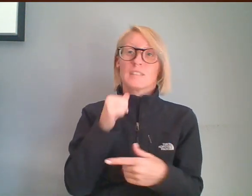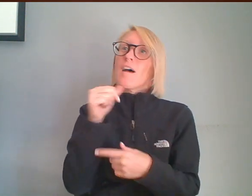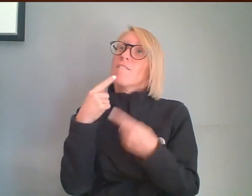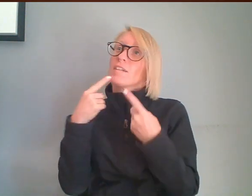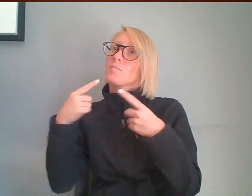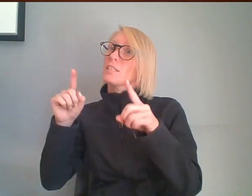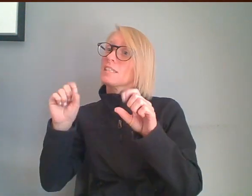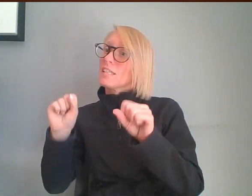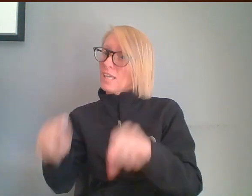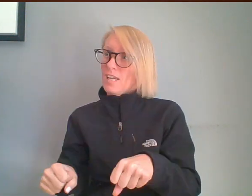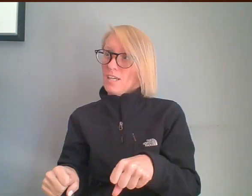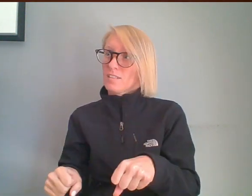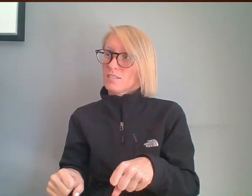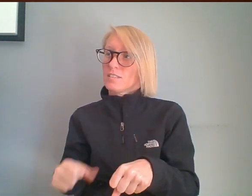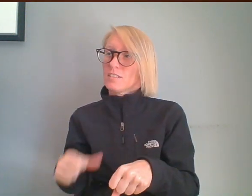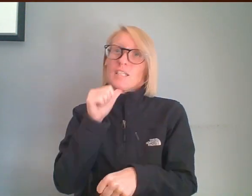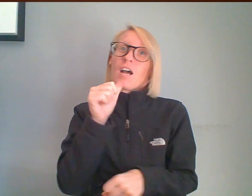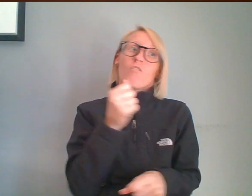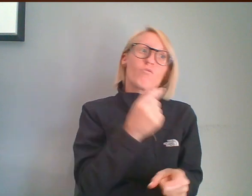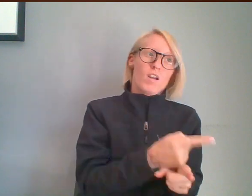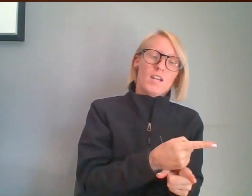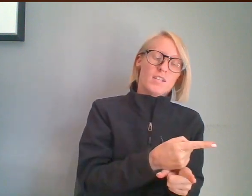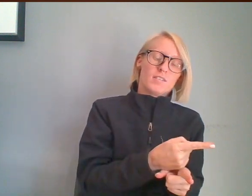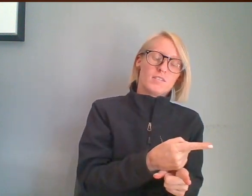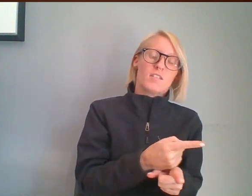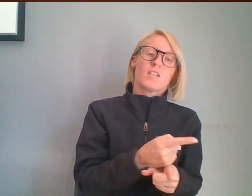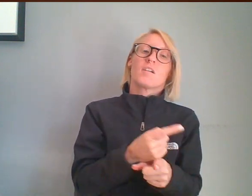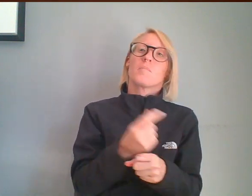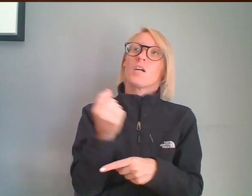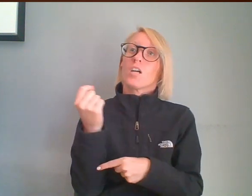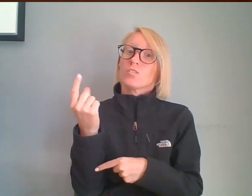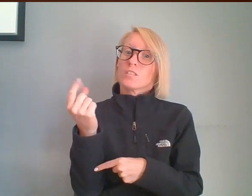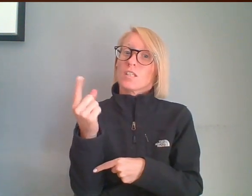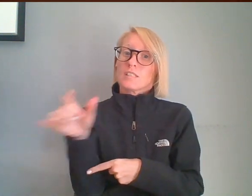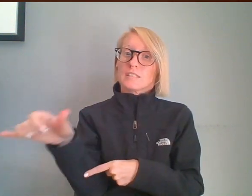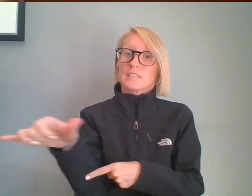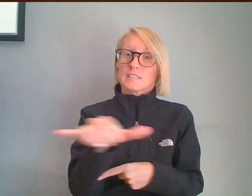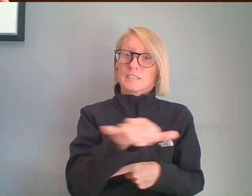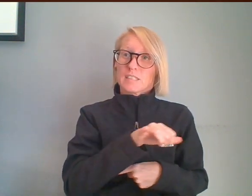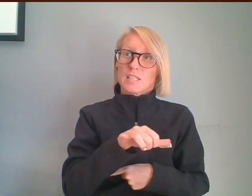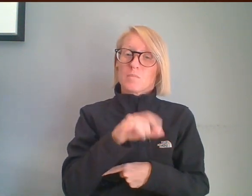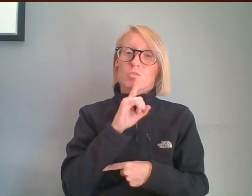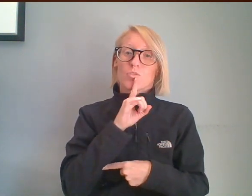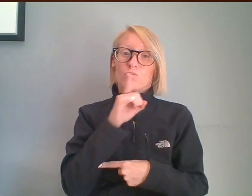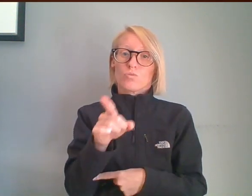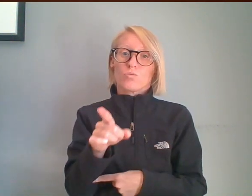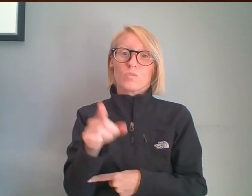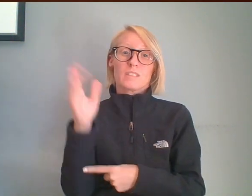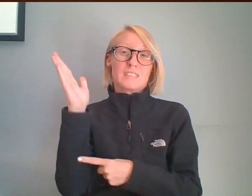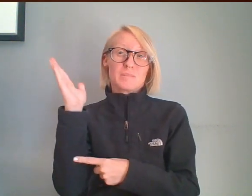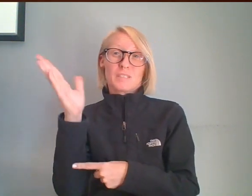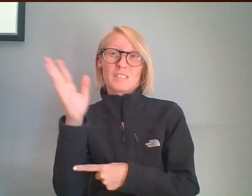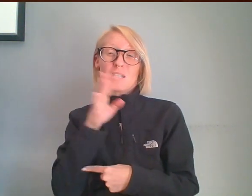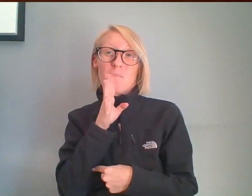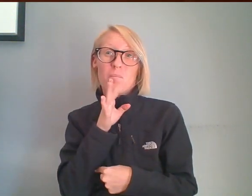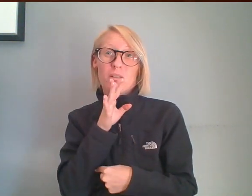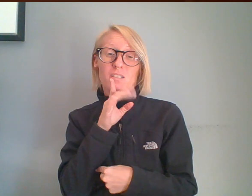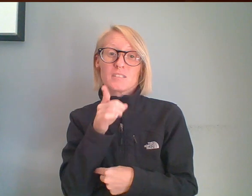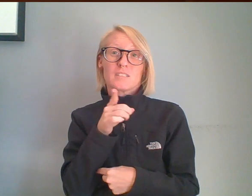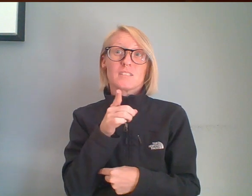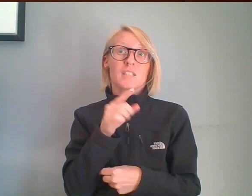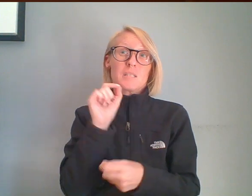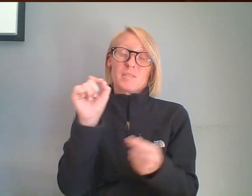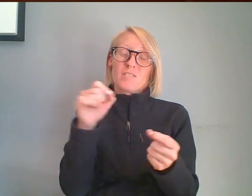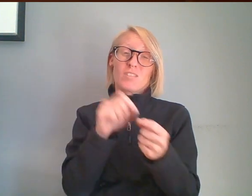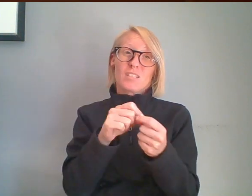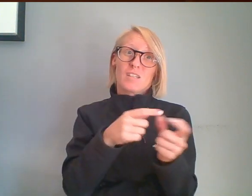activity. We didn't get it right. And the same is true when it comes to speaking in public, particularly when spontaneous